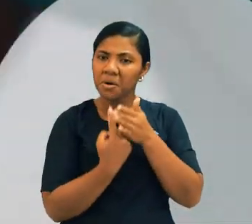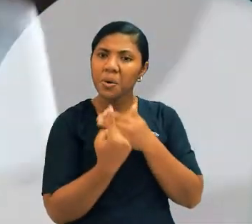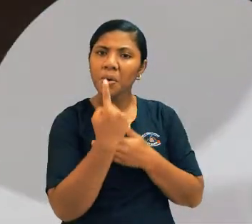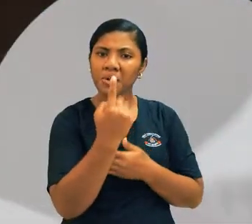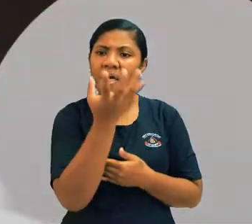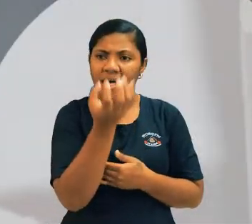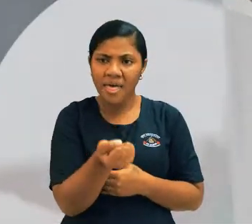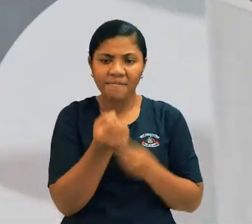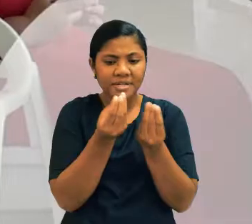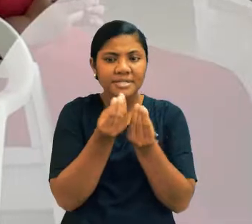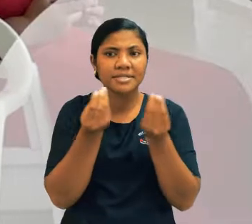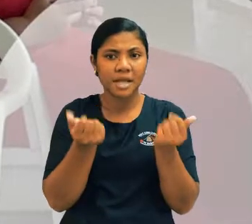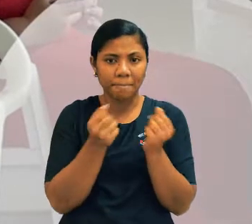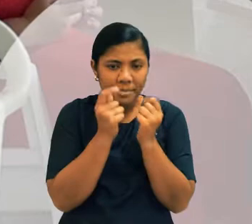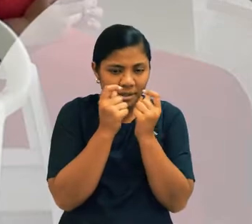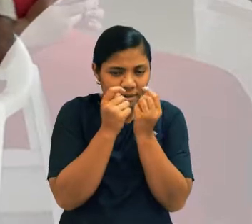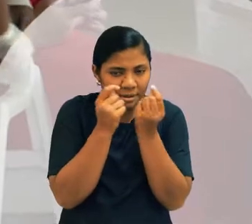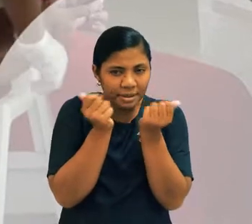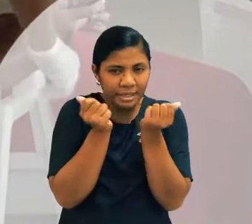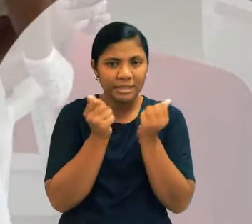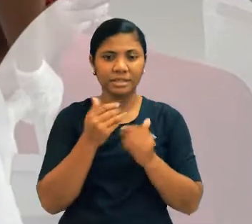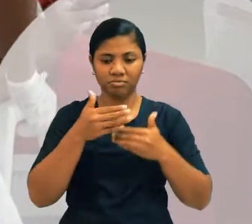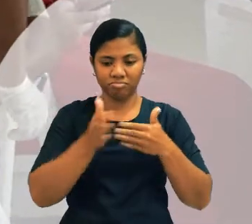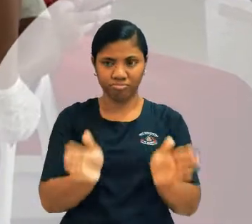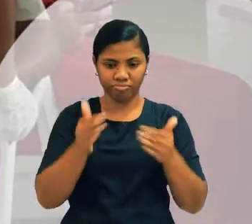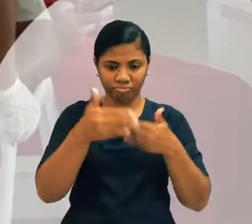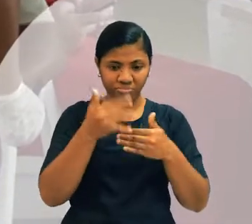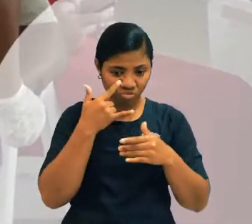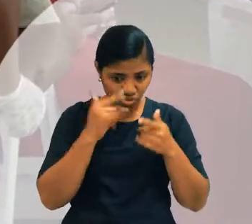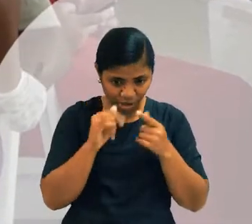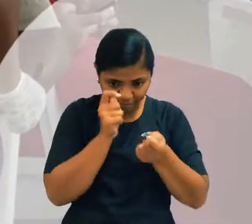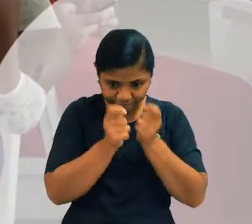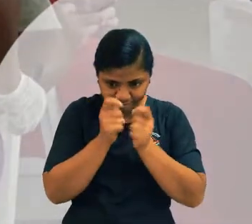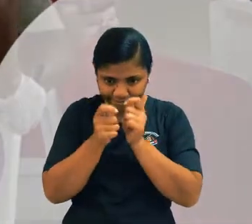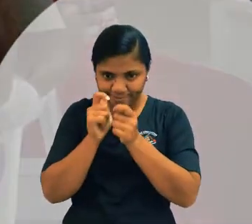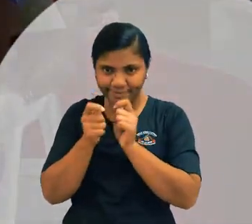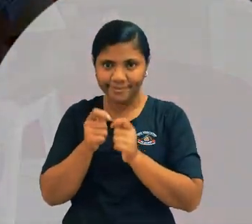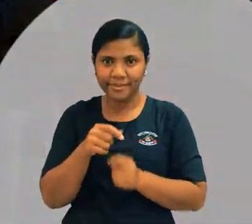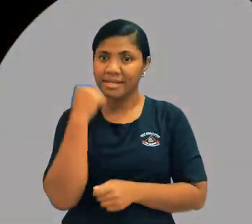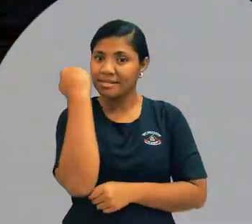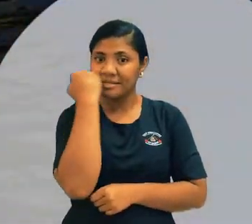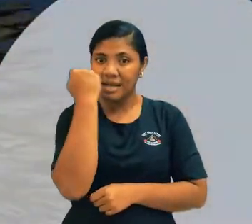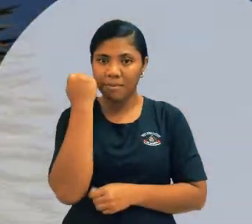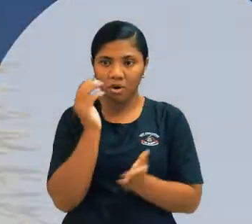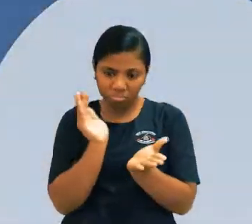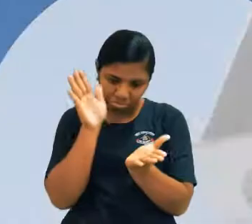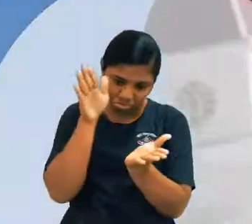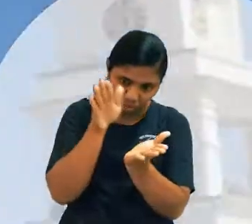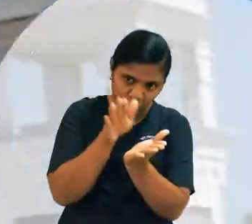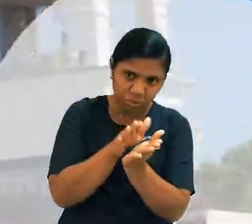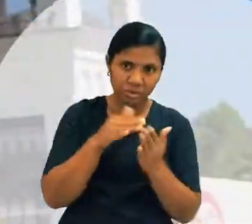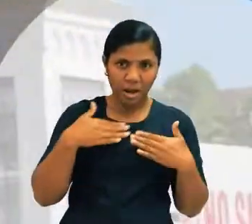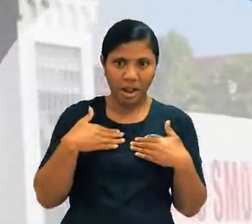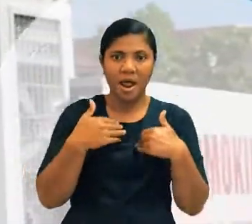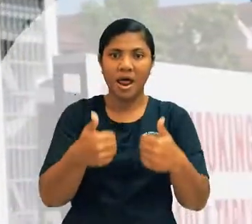has only recently acquired testing kits and the equipment to carry out testing for the coronavirus. Samoa also has a